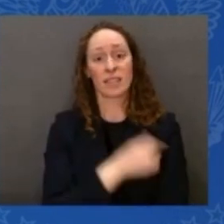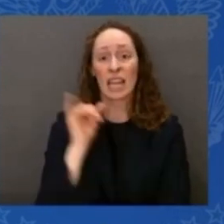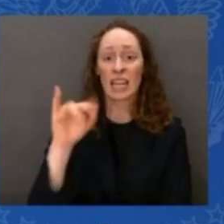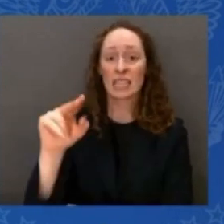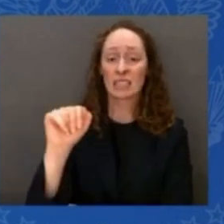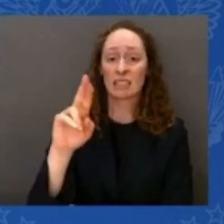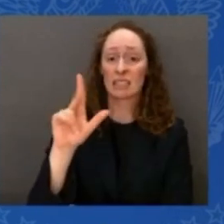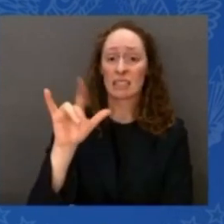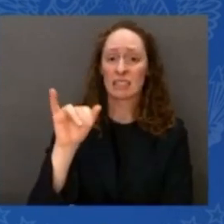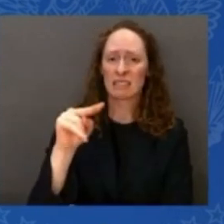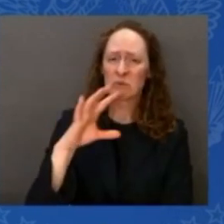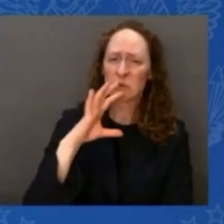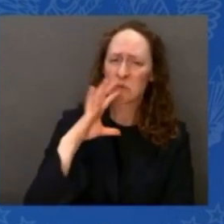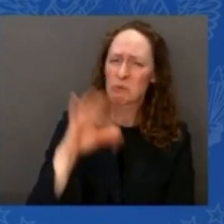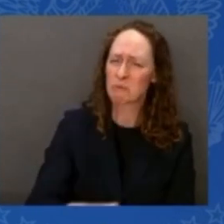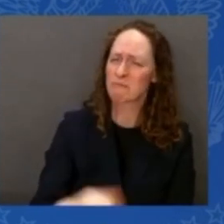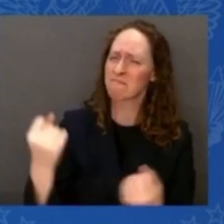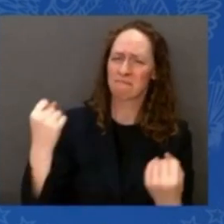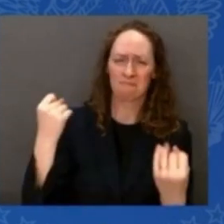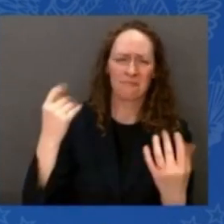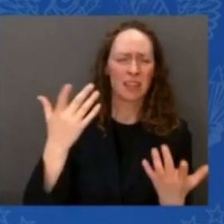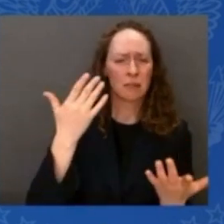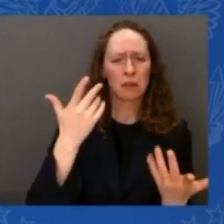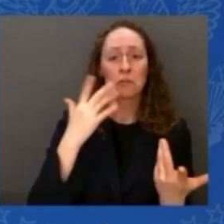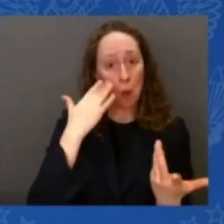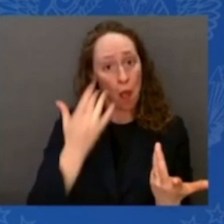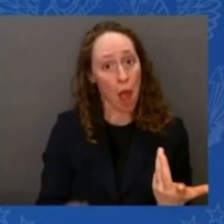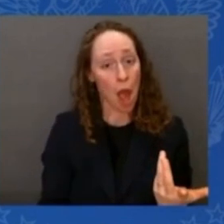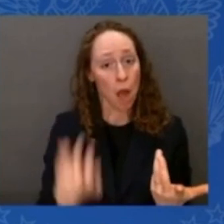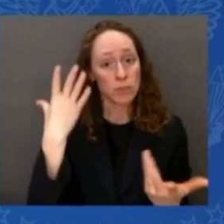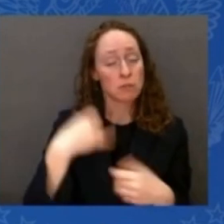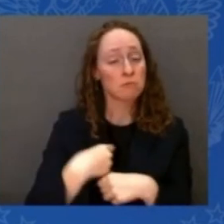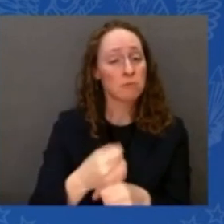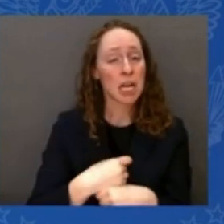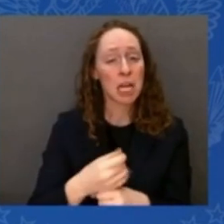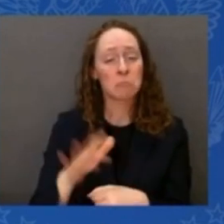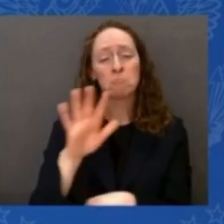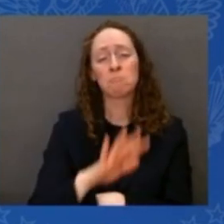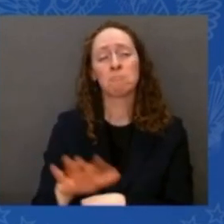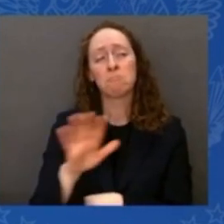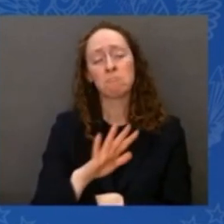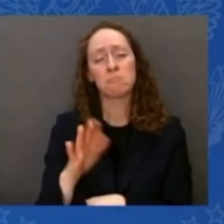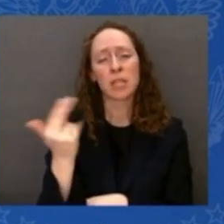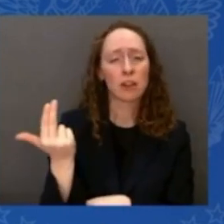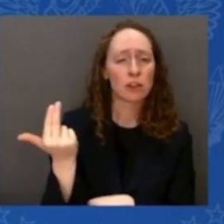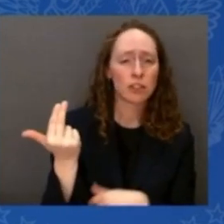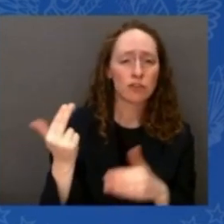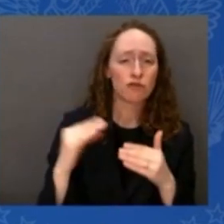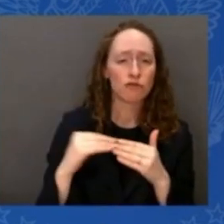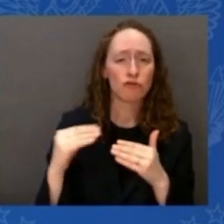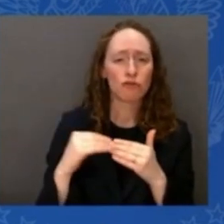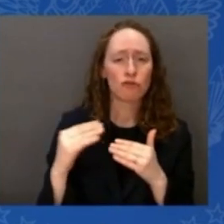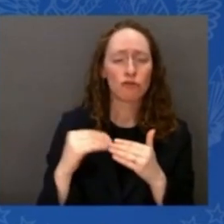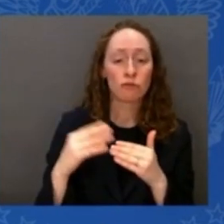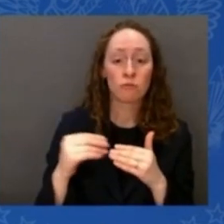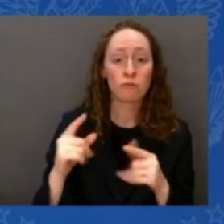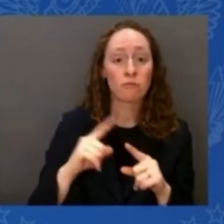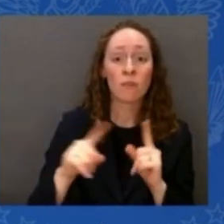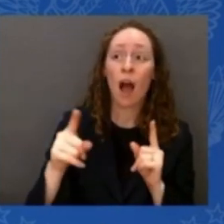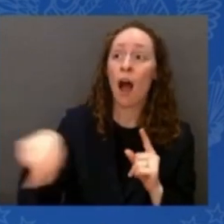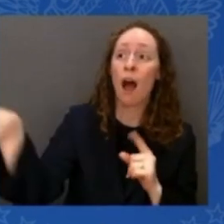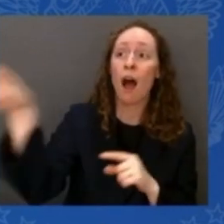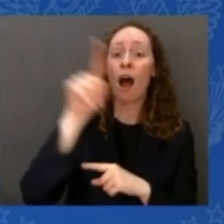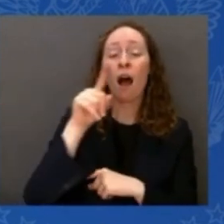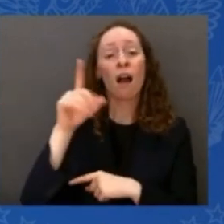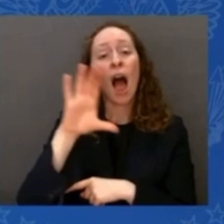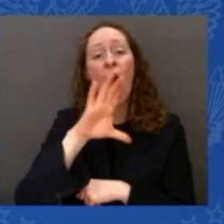and package it $13. But you've been paying $300, $400, $500 a month for that. But big farmers been